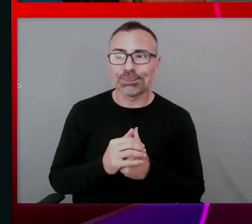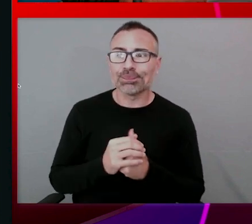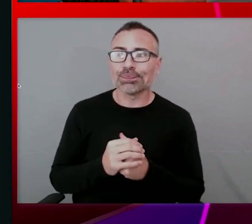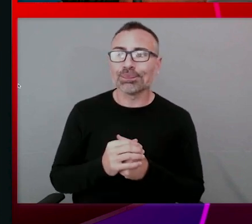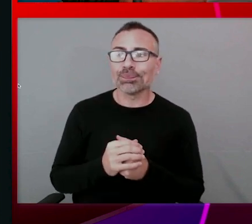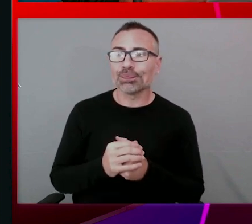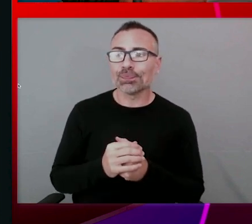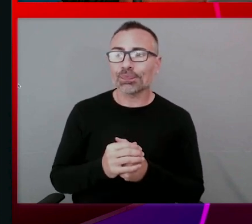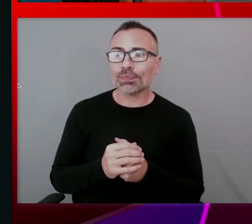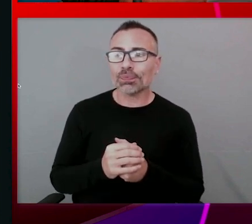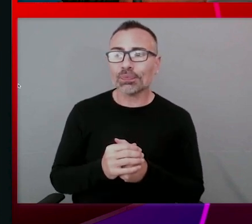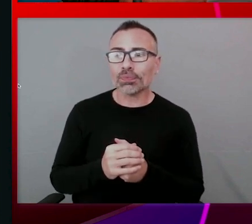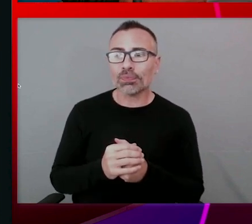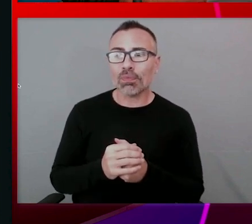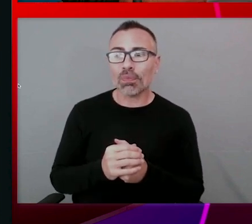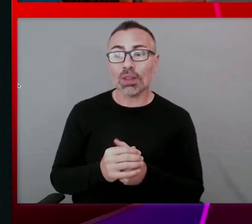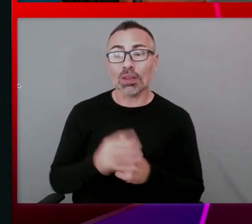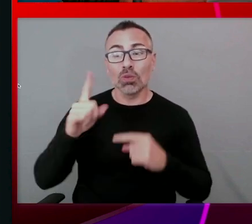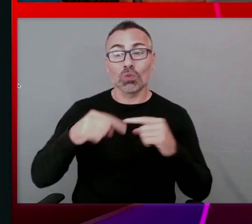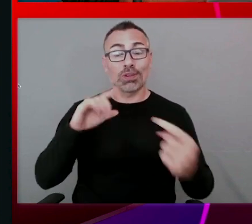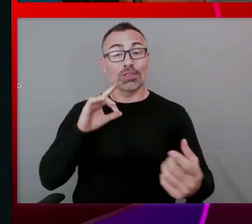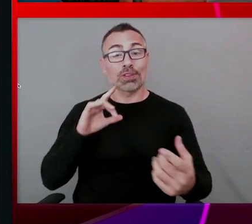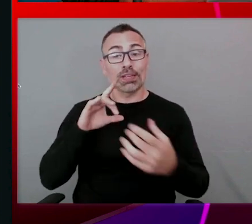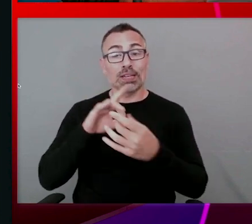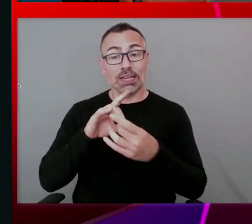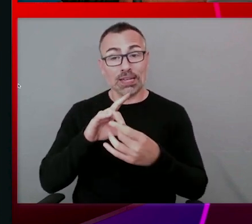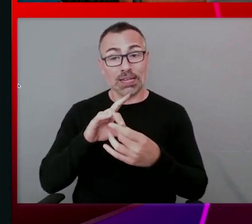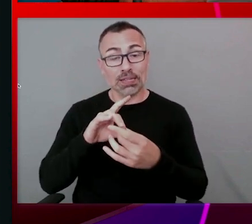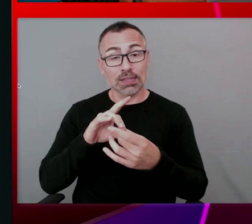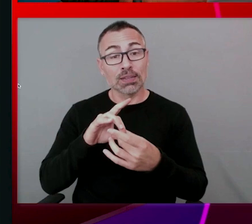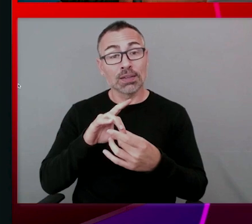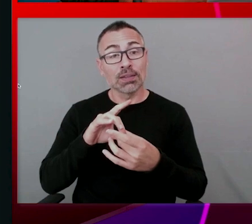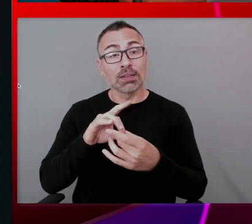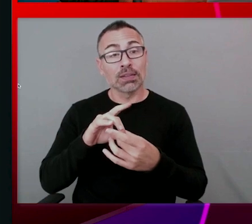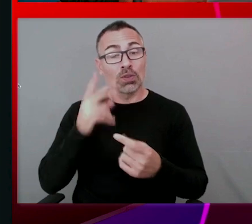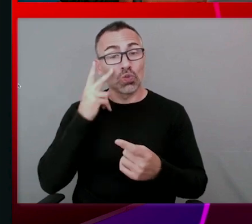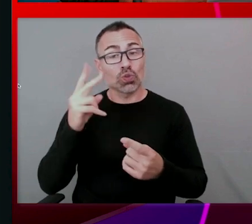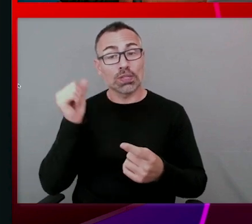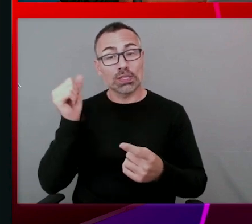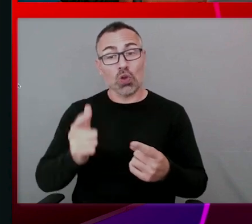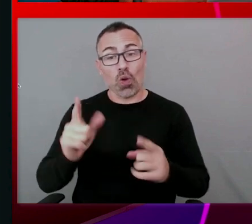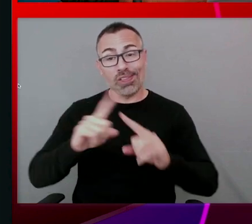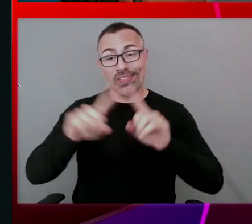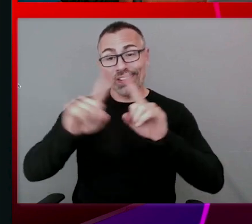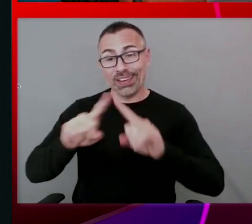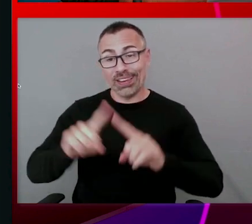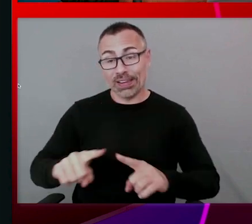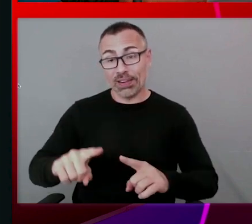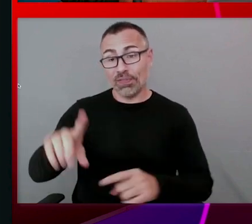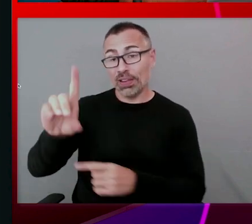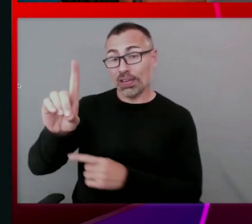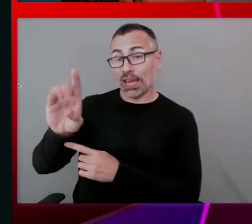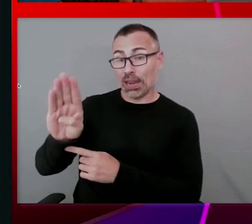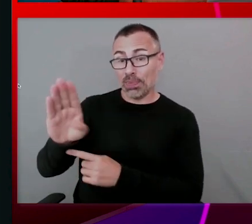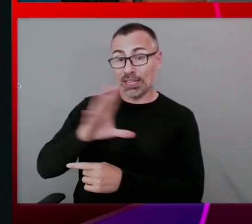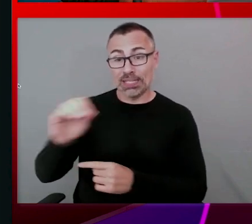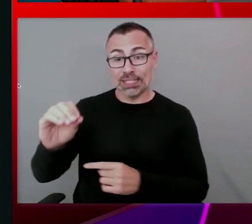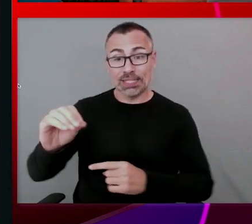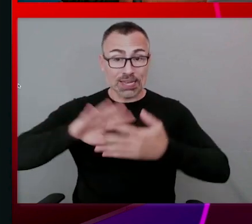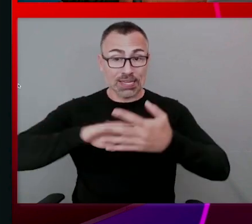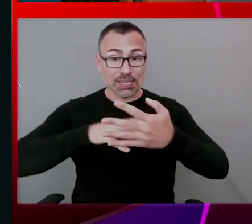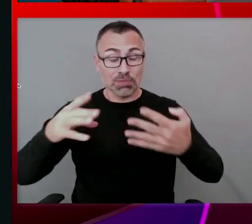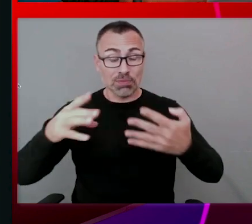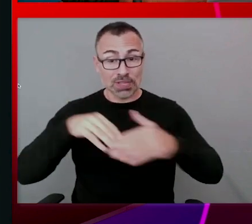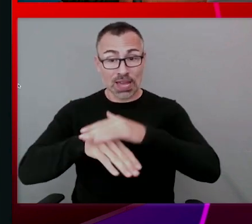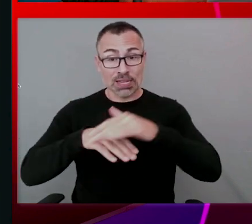So you can see that once you make a connection, you can see all the different databases and tables you have access to. So in this case, I